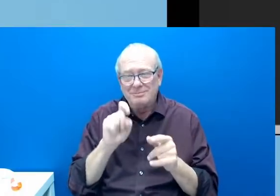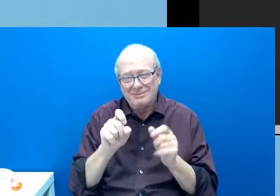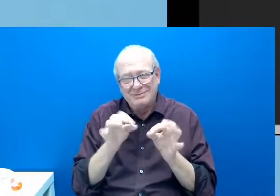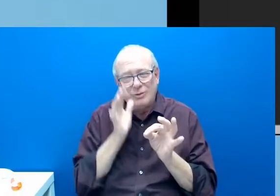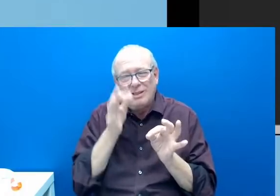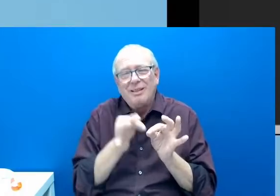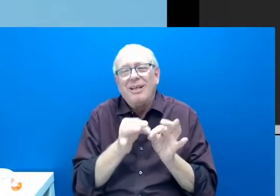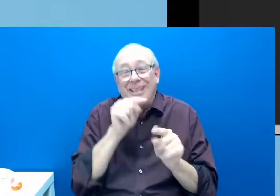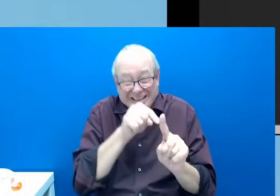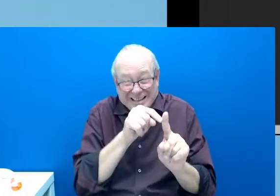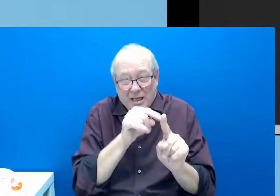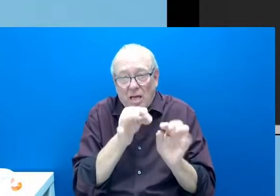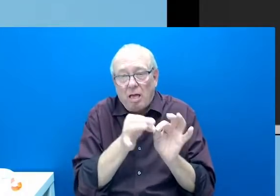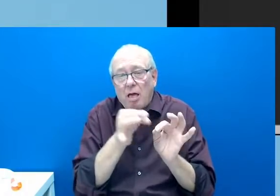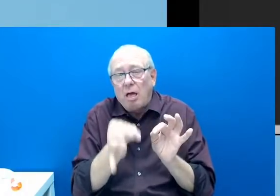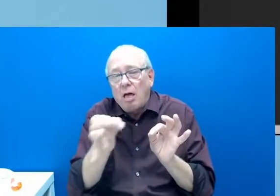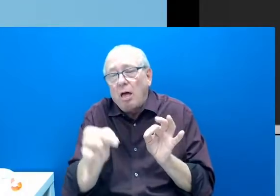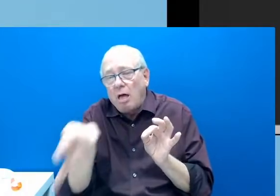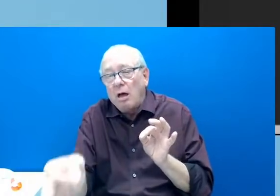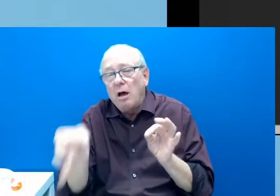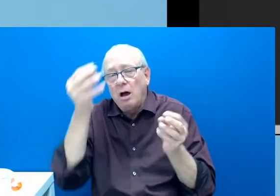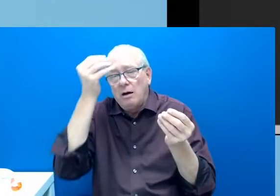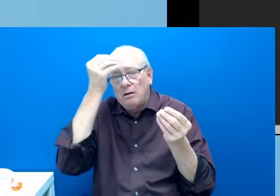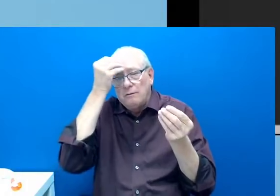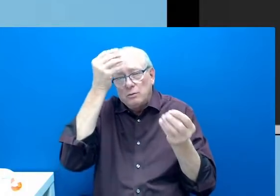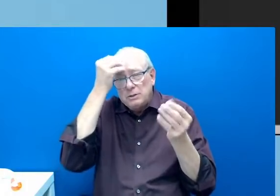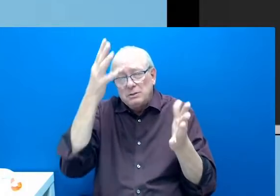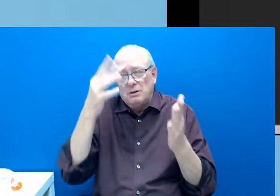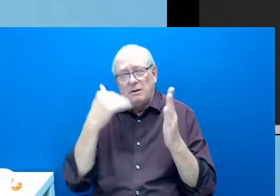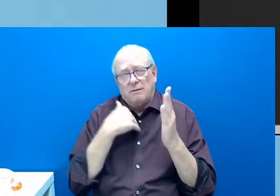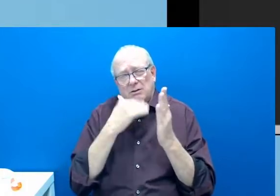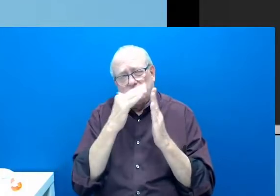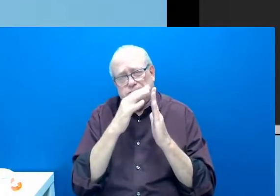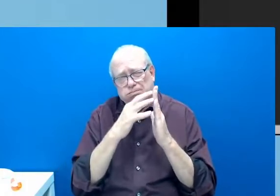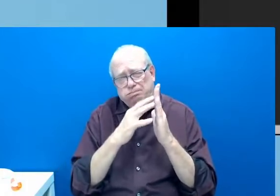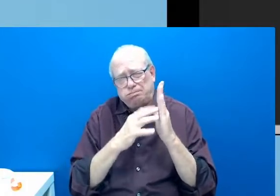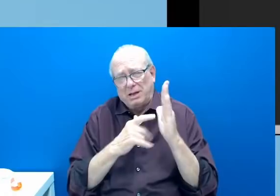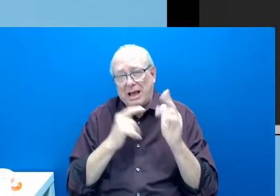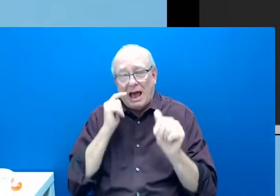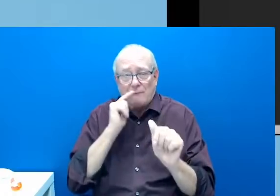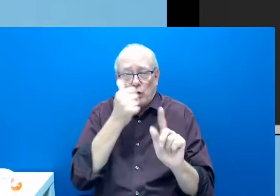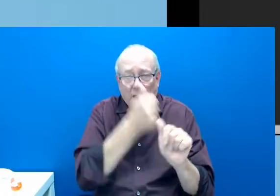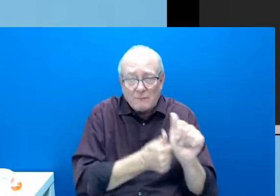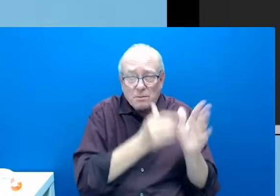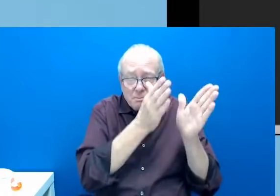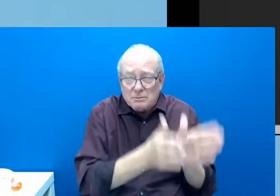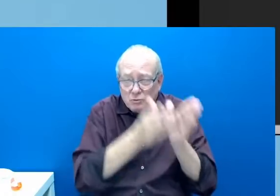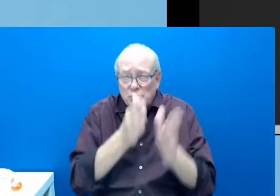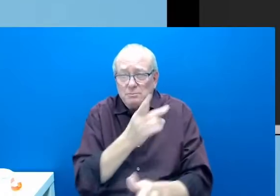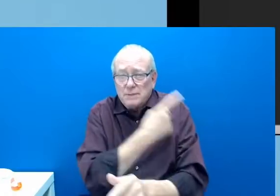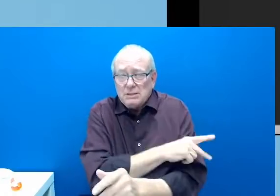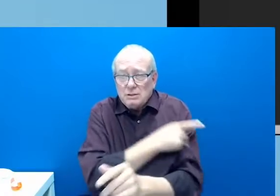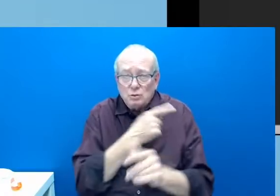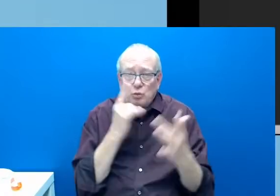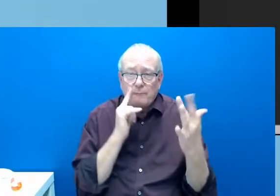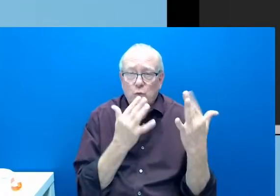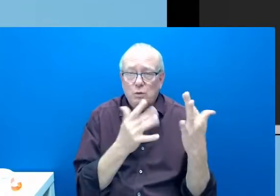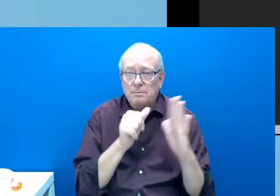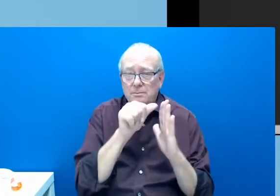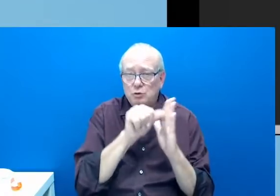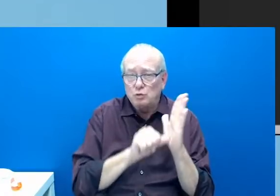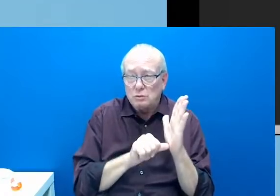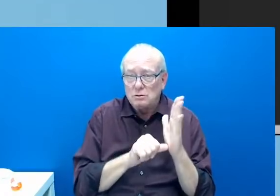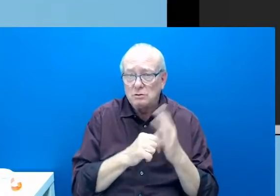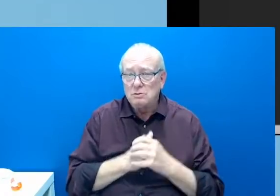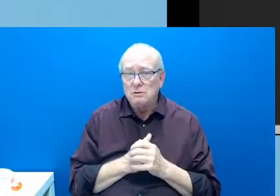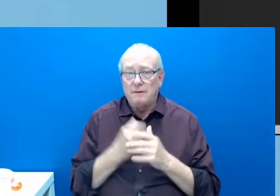very robust data set of information about each patient that's waiting for surgery in Alberta. And it allows us to manage our wait list. For example, if I